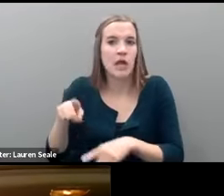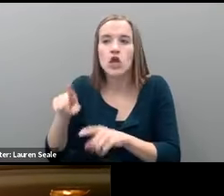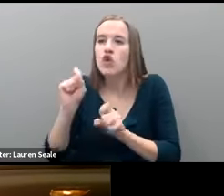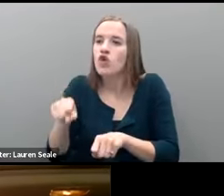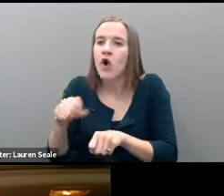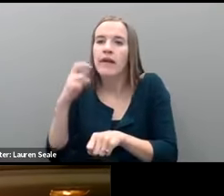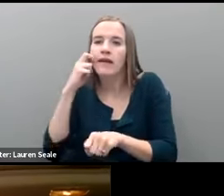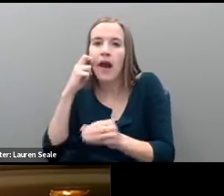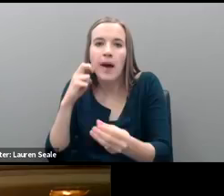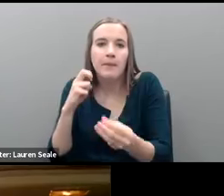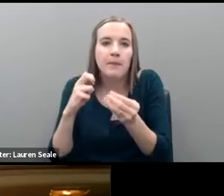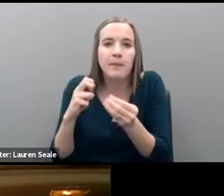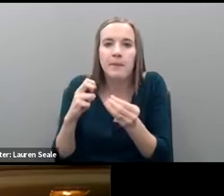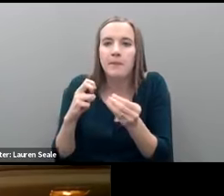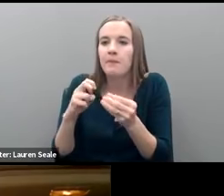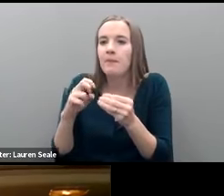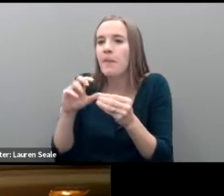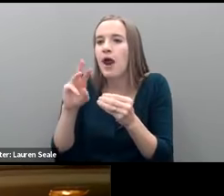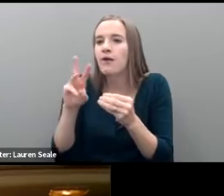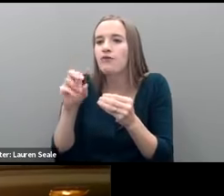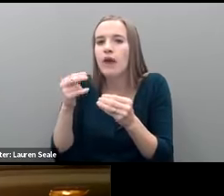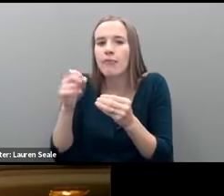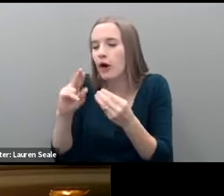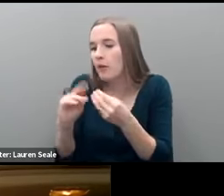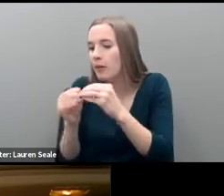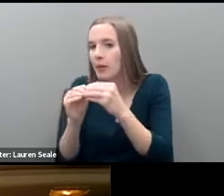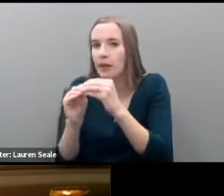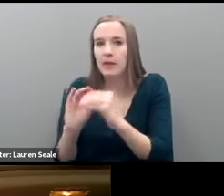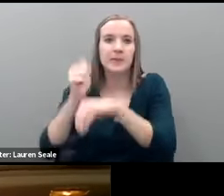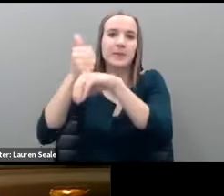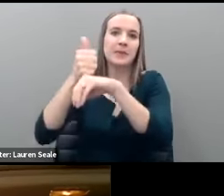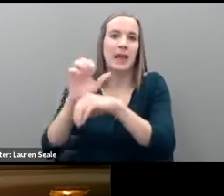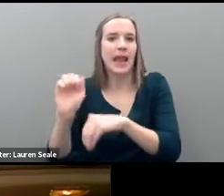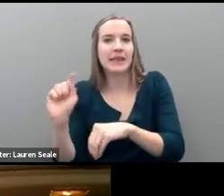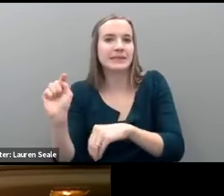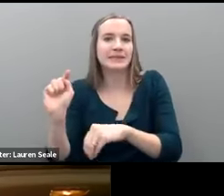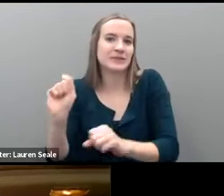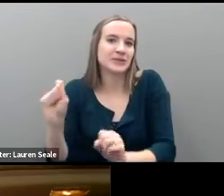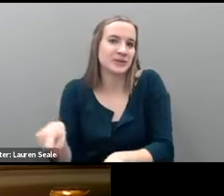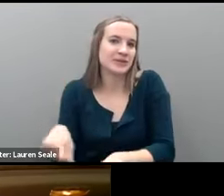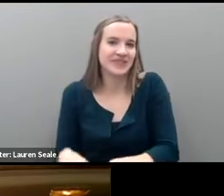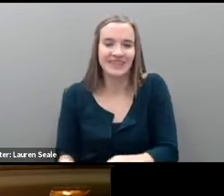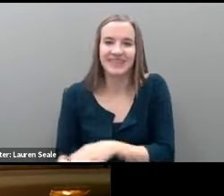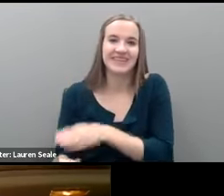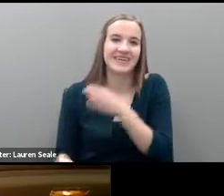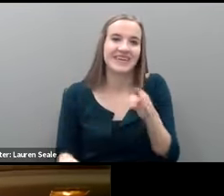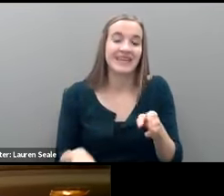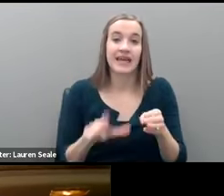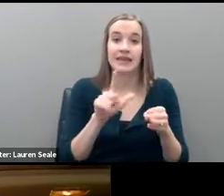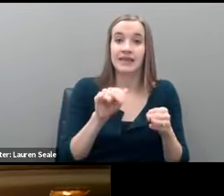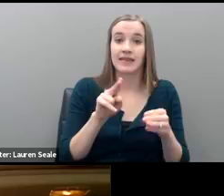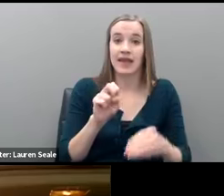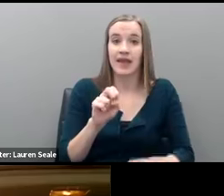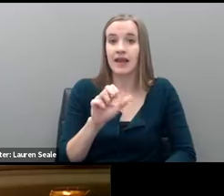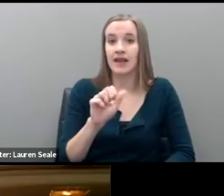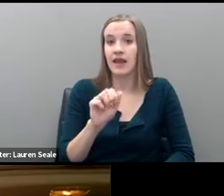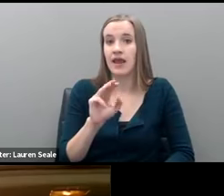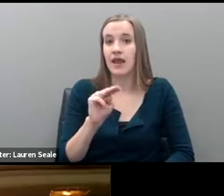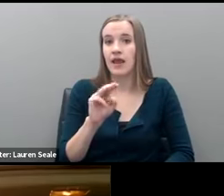boggling. And Lane Amaro is one of our contractors and one of my very dear friends. And the two of them